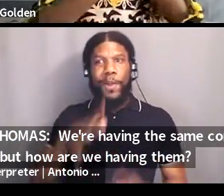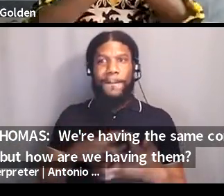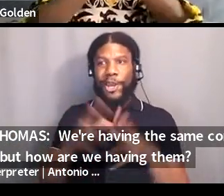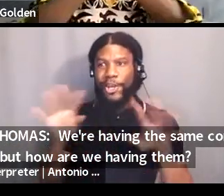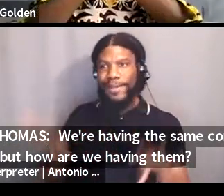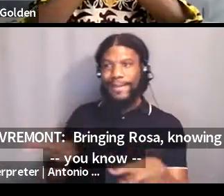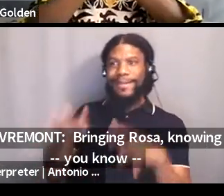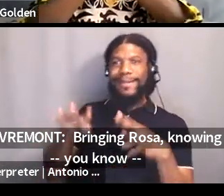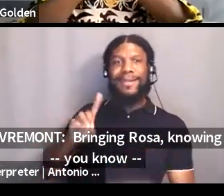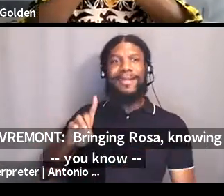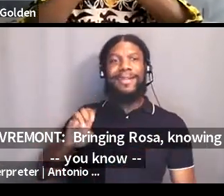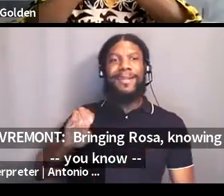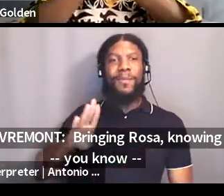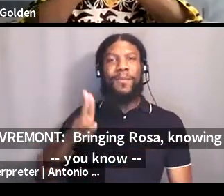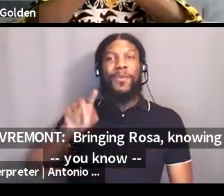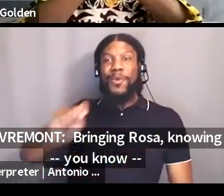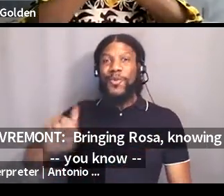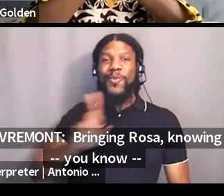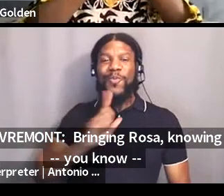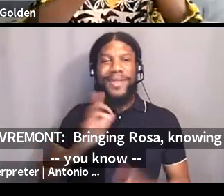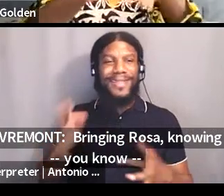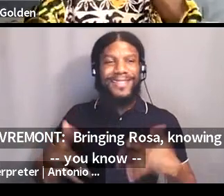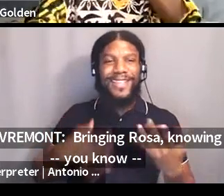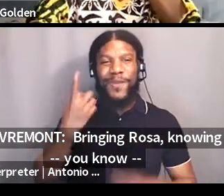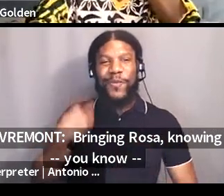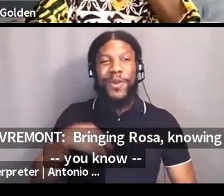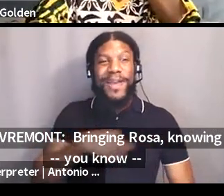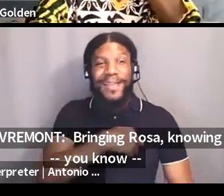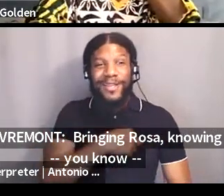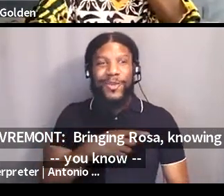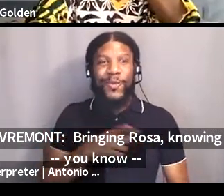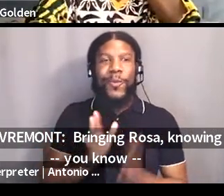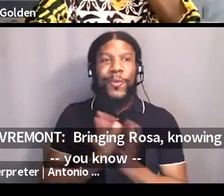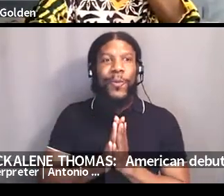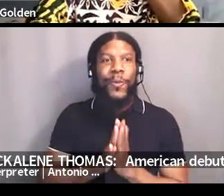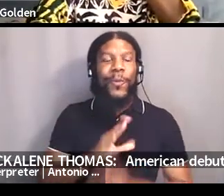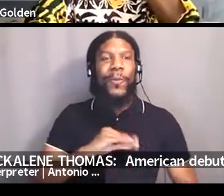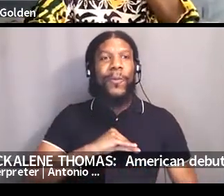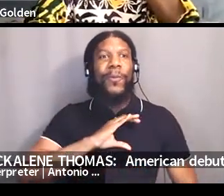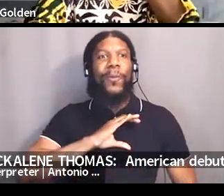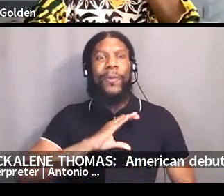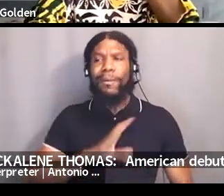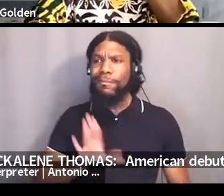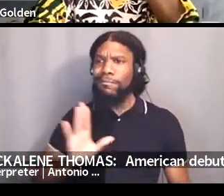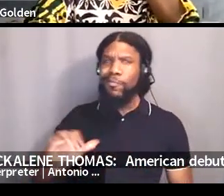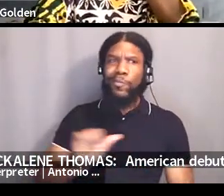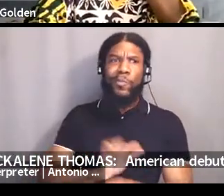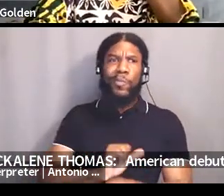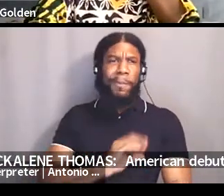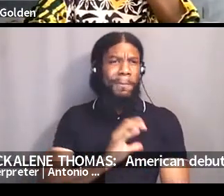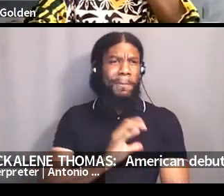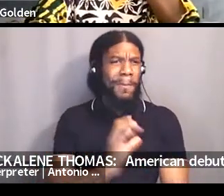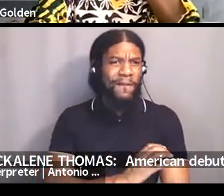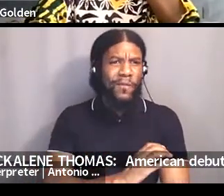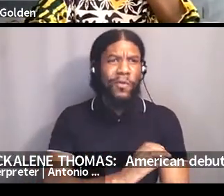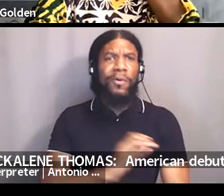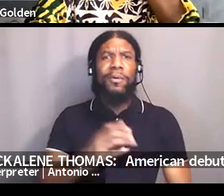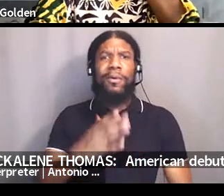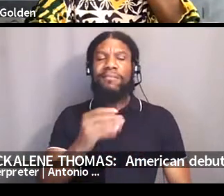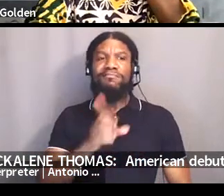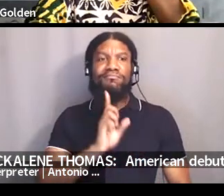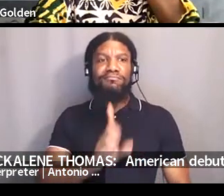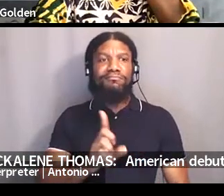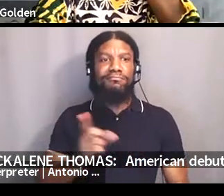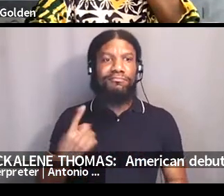American debut was very exciting for us. You know, it was very exciting for us. Her work is very powerful, and we were very just happy